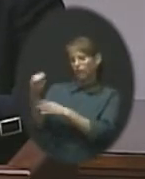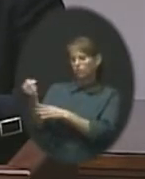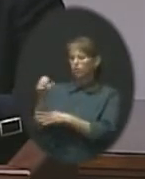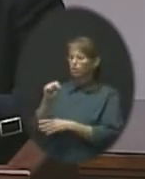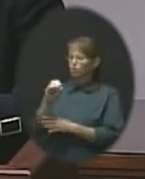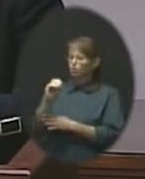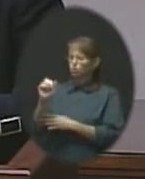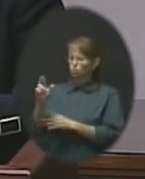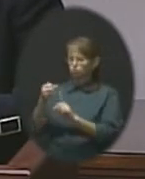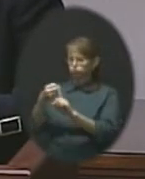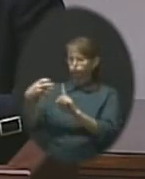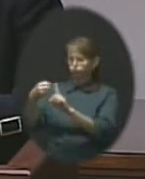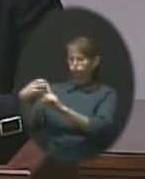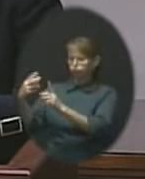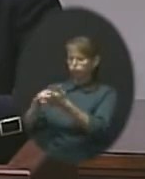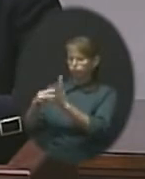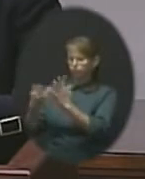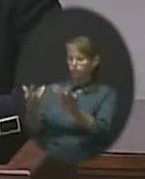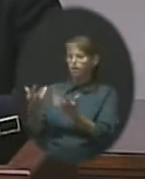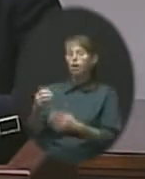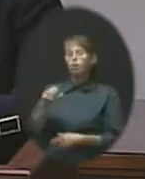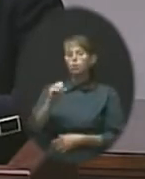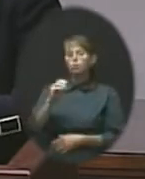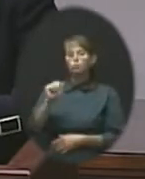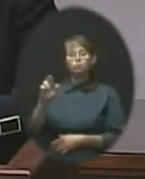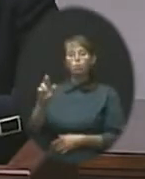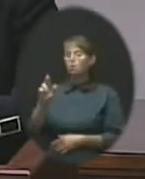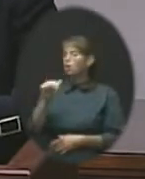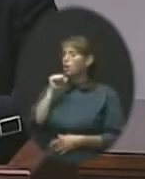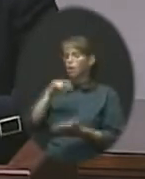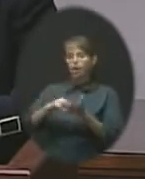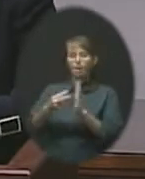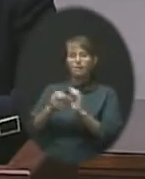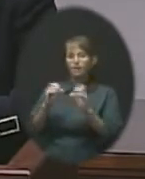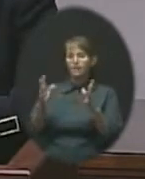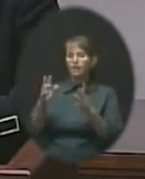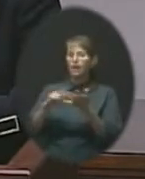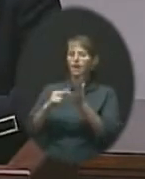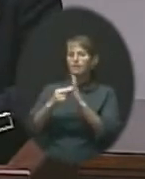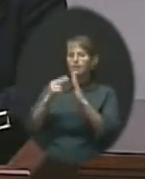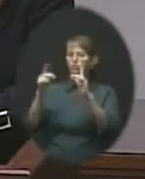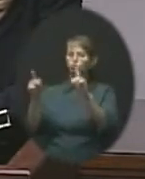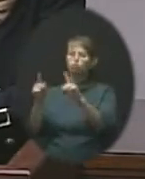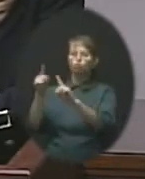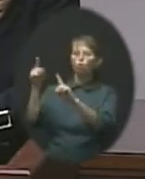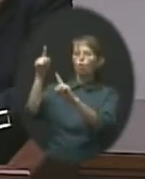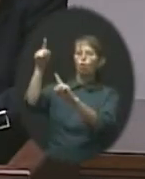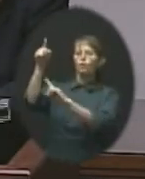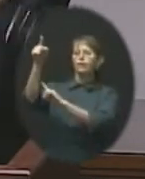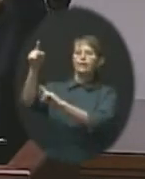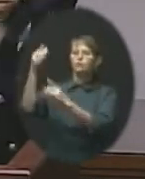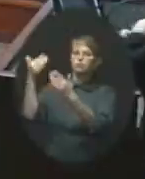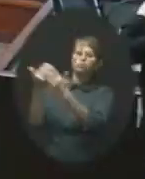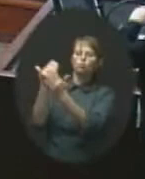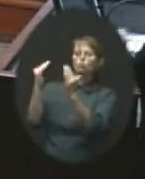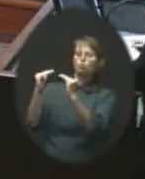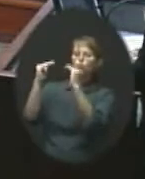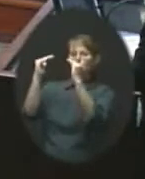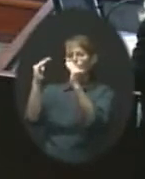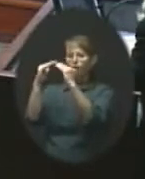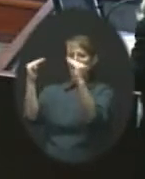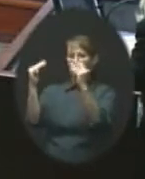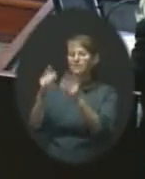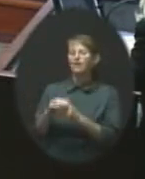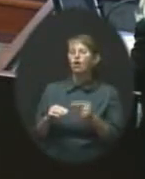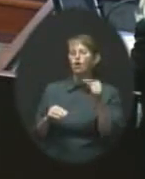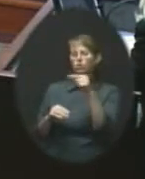for? Again, for the benefit of the public. SOAR doesn't stand for anything. It is soaring to new heights in a new system. Okay. These are